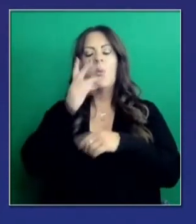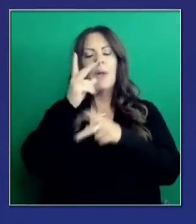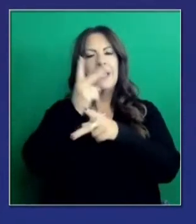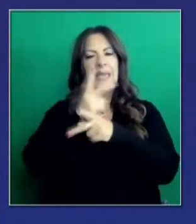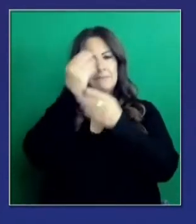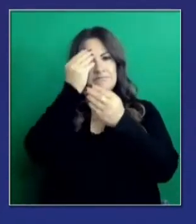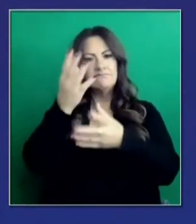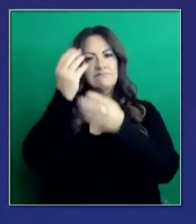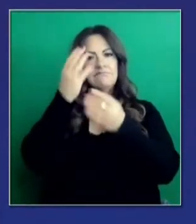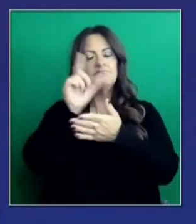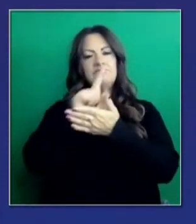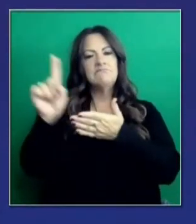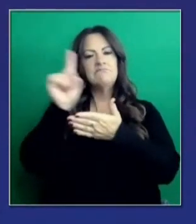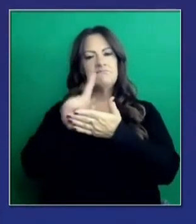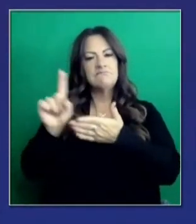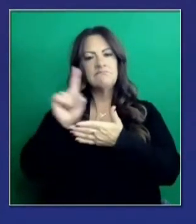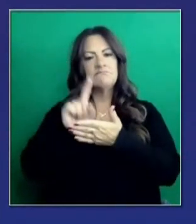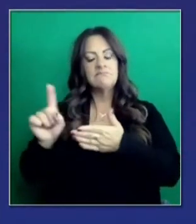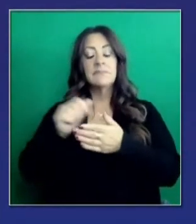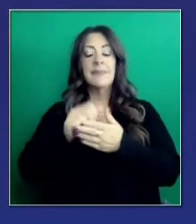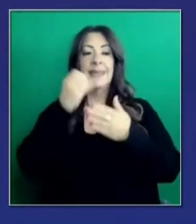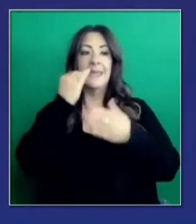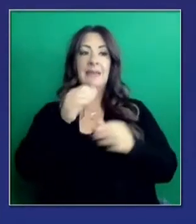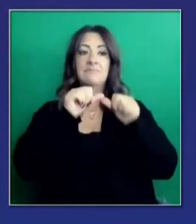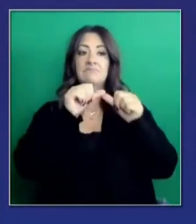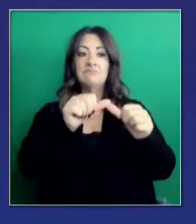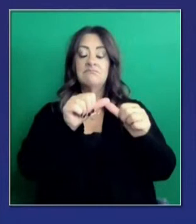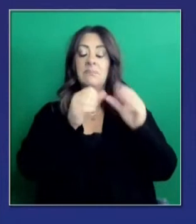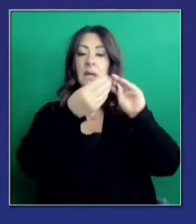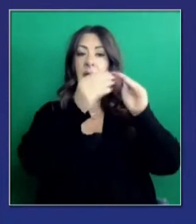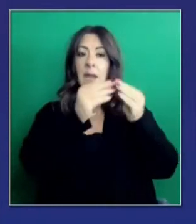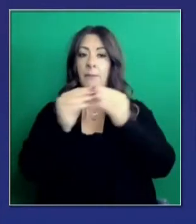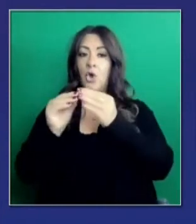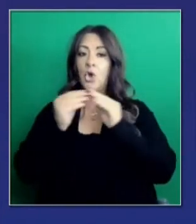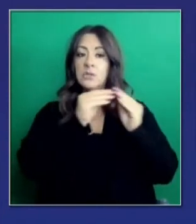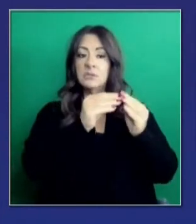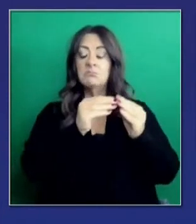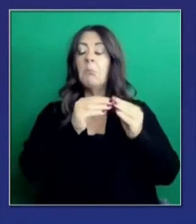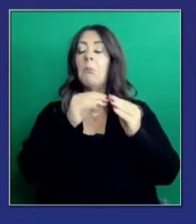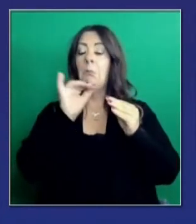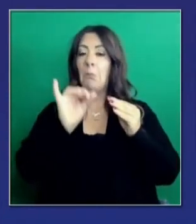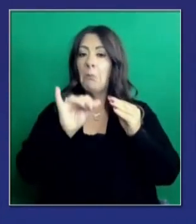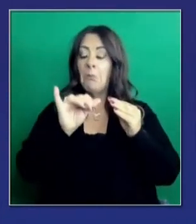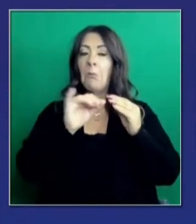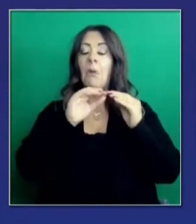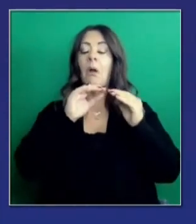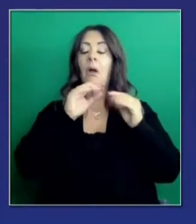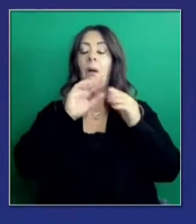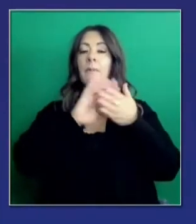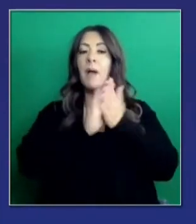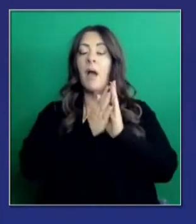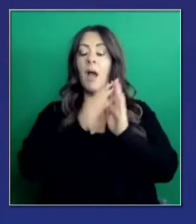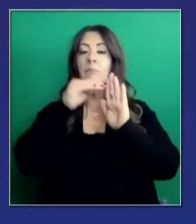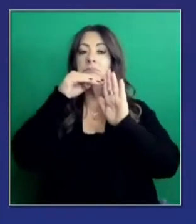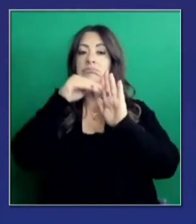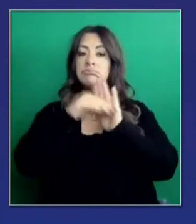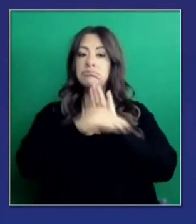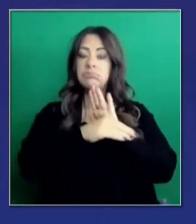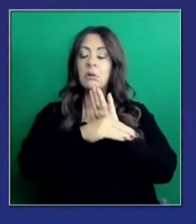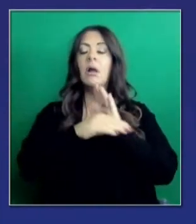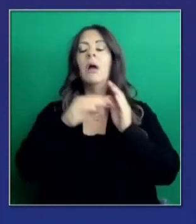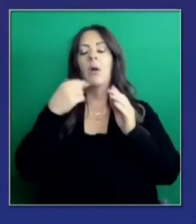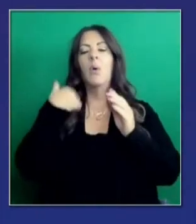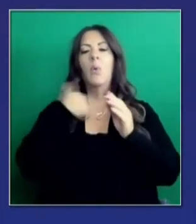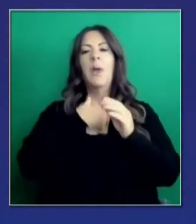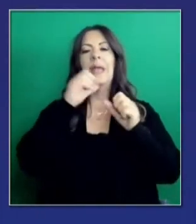if these trend lines continue, that we'll be moving, we hope, quickly through tiers, again, based upon